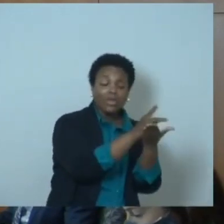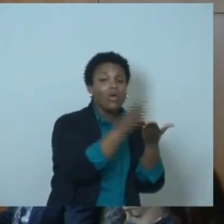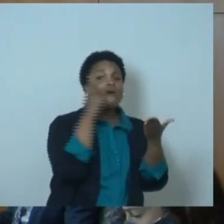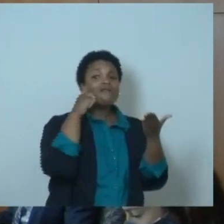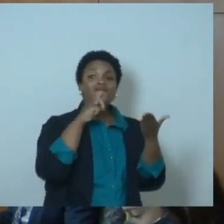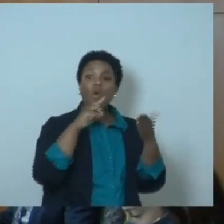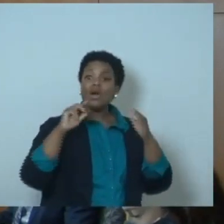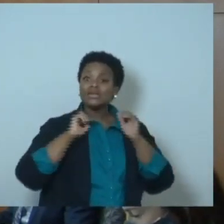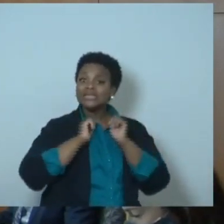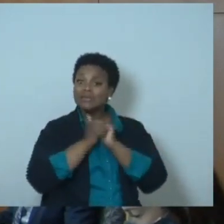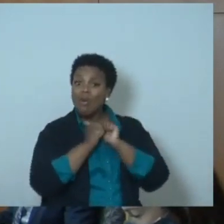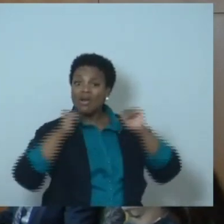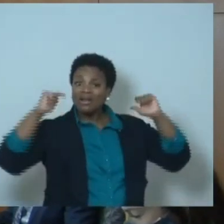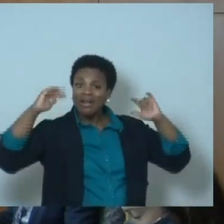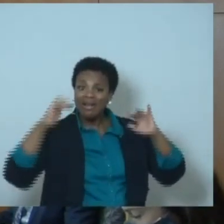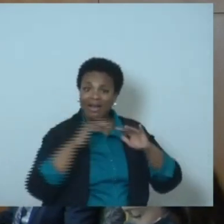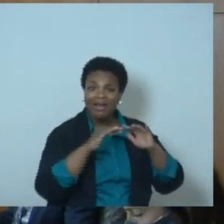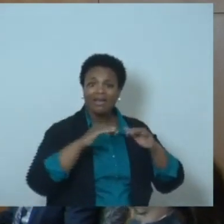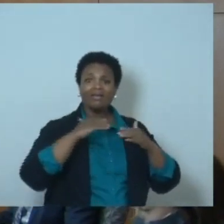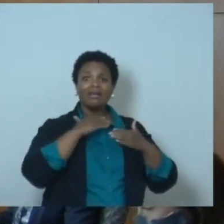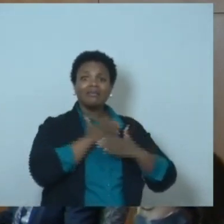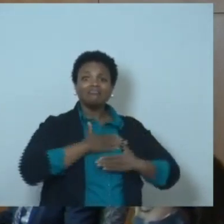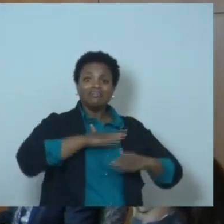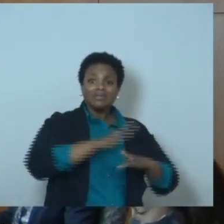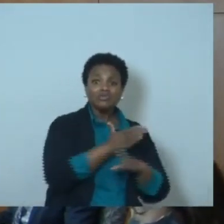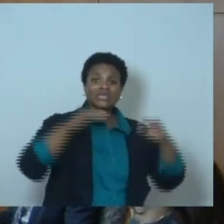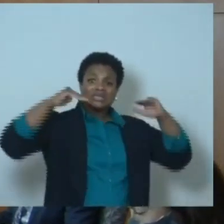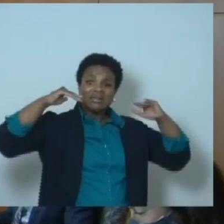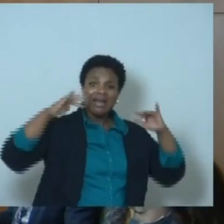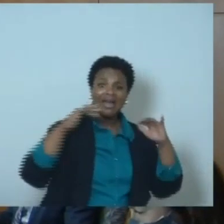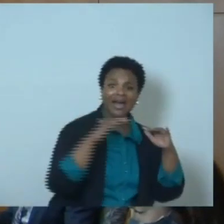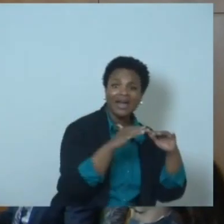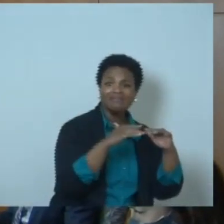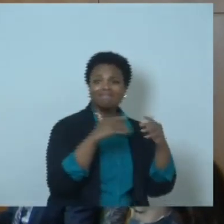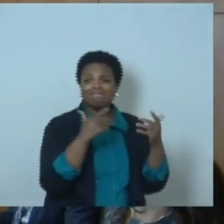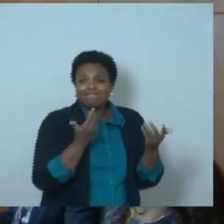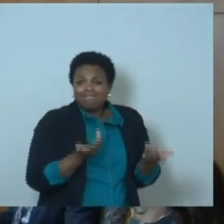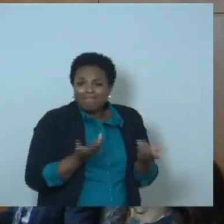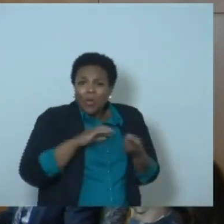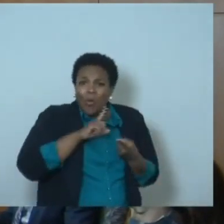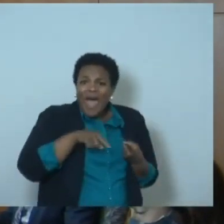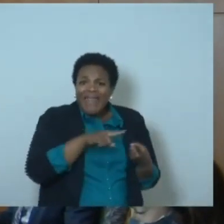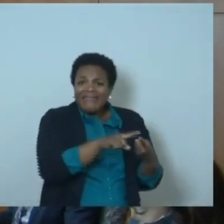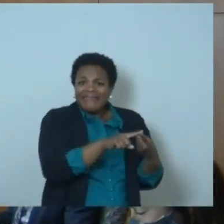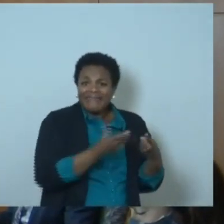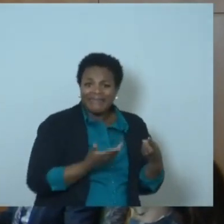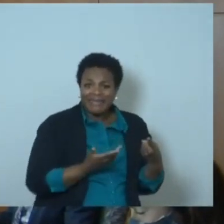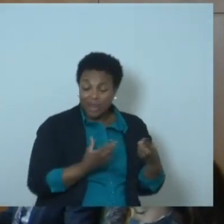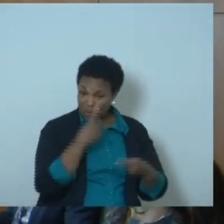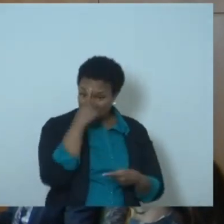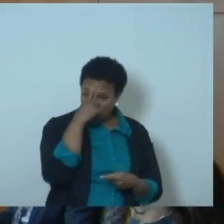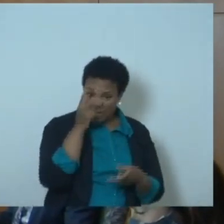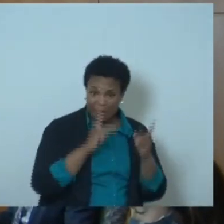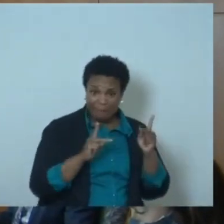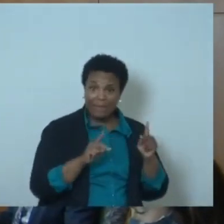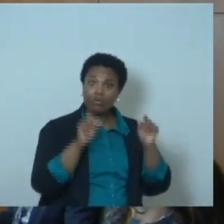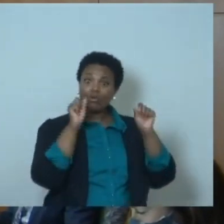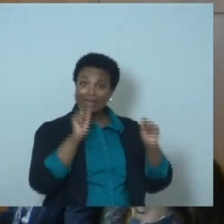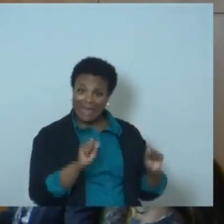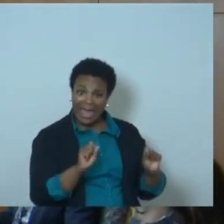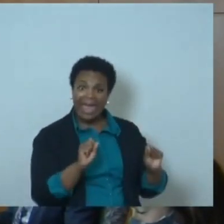questions about this so much, and I'm hoping that perhaps there's maybe a clear answer as to, do you think people will enjoy any kind of